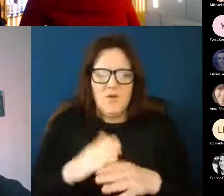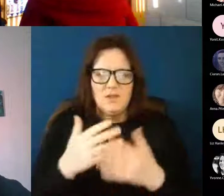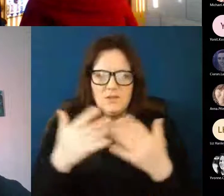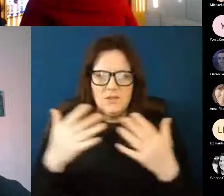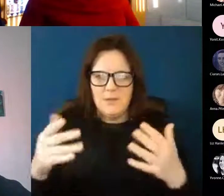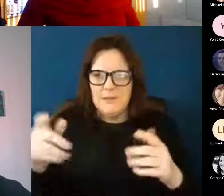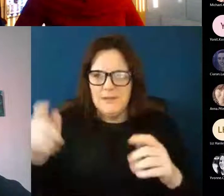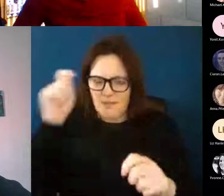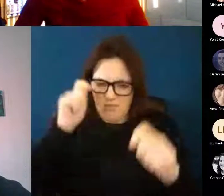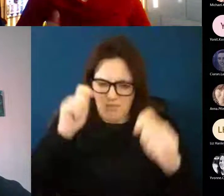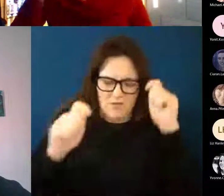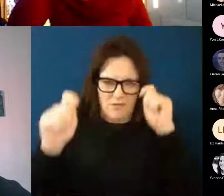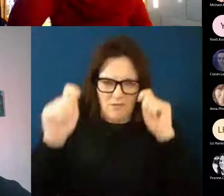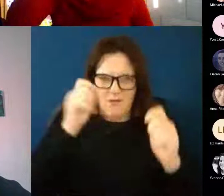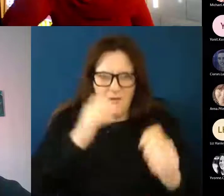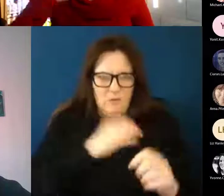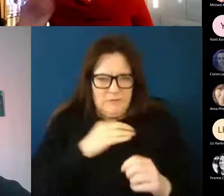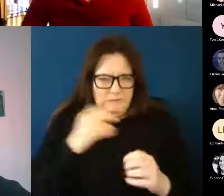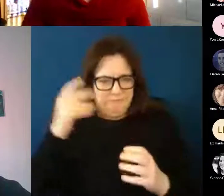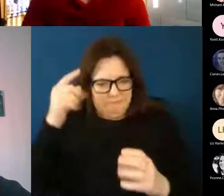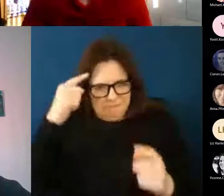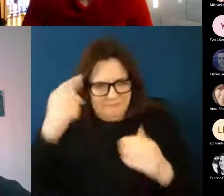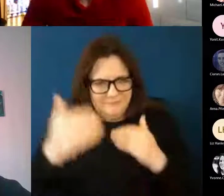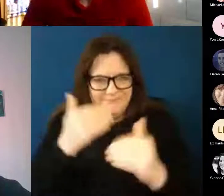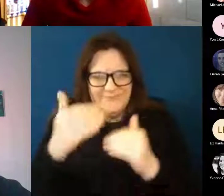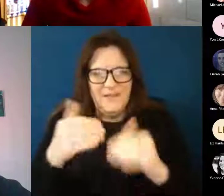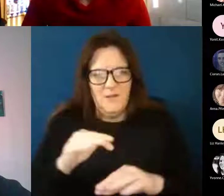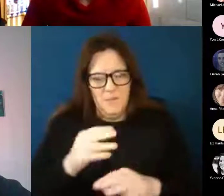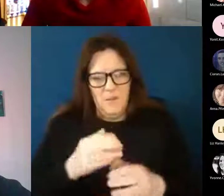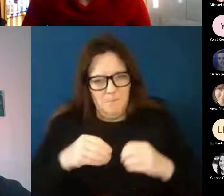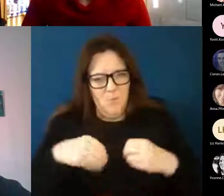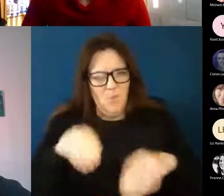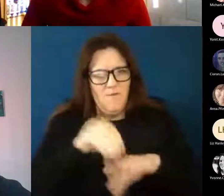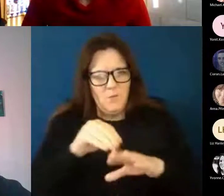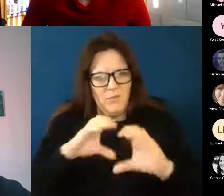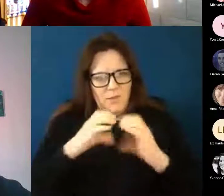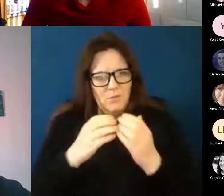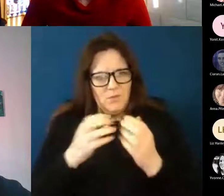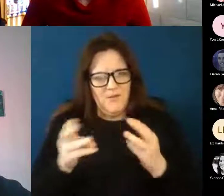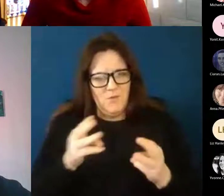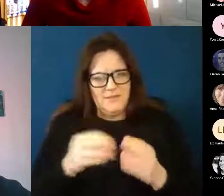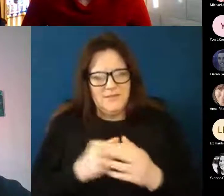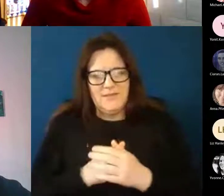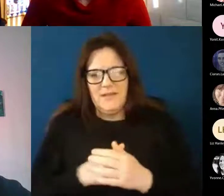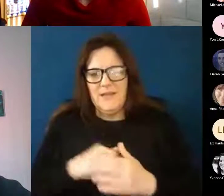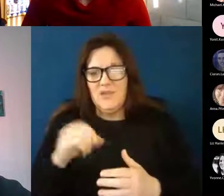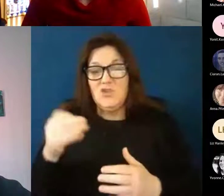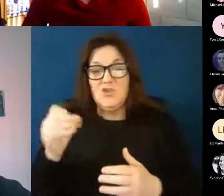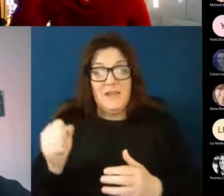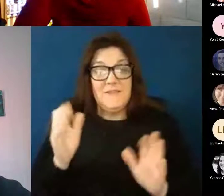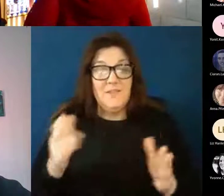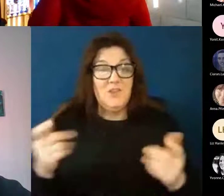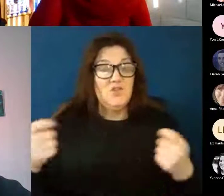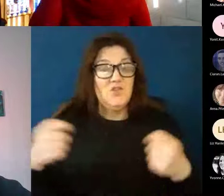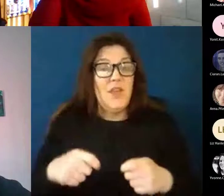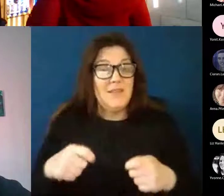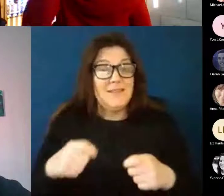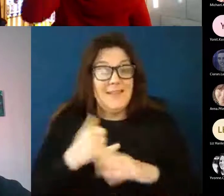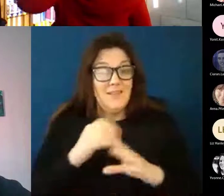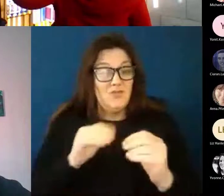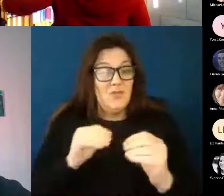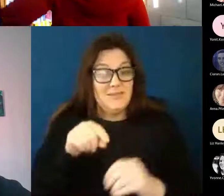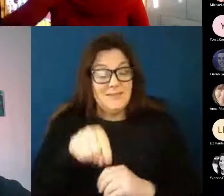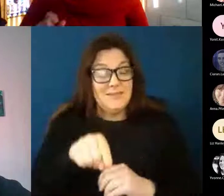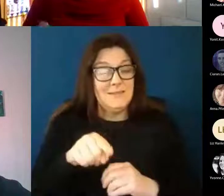good thoughts as we move forward with our community of practice. As Jess shared in the